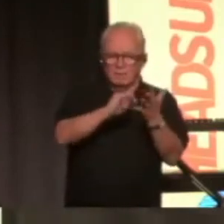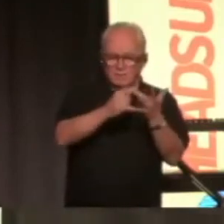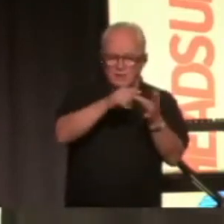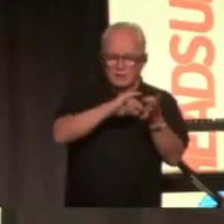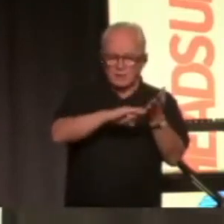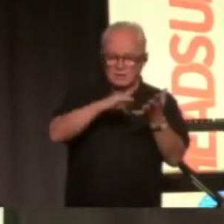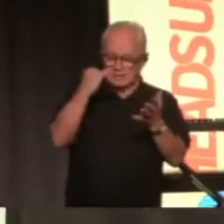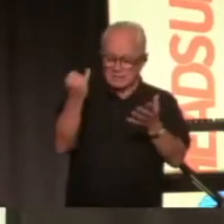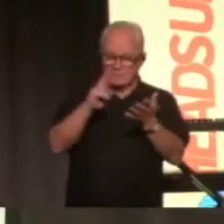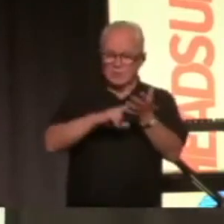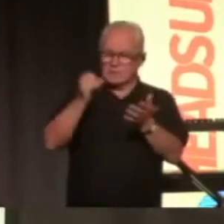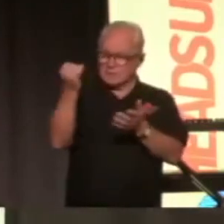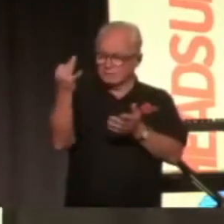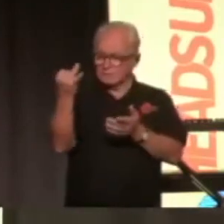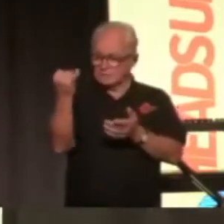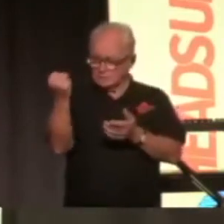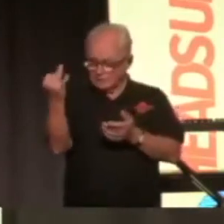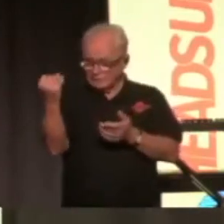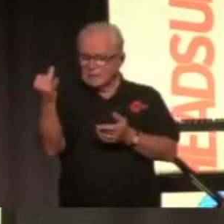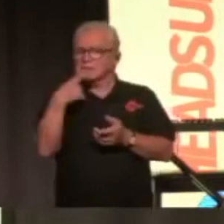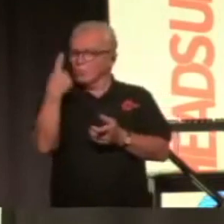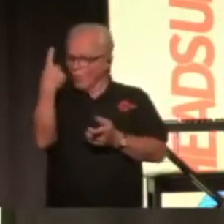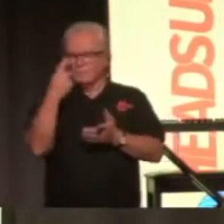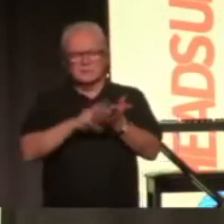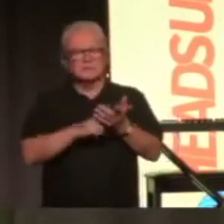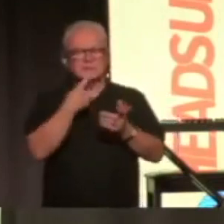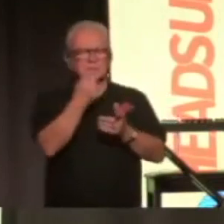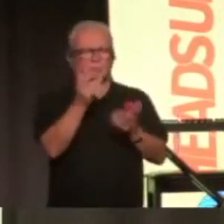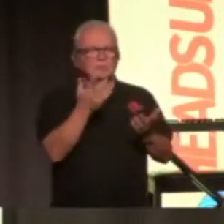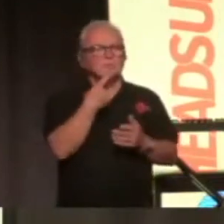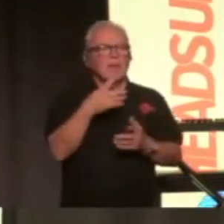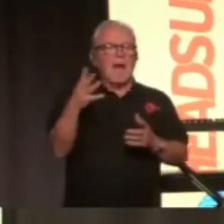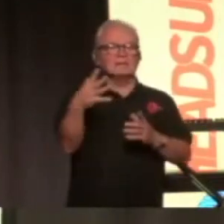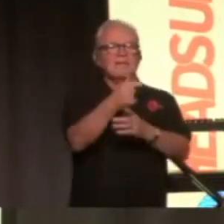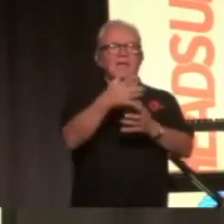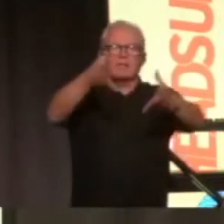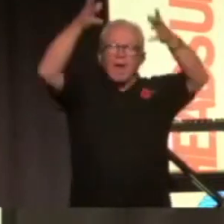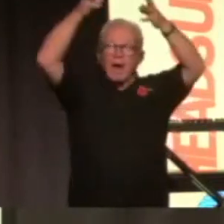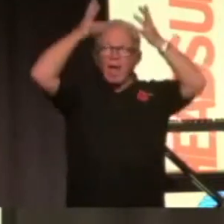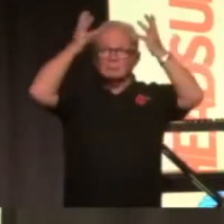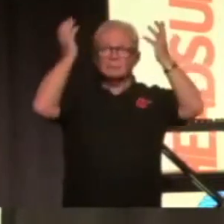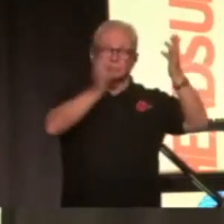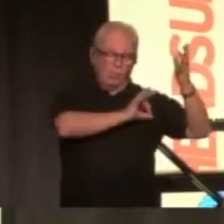Okay, just one verse, and it says there in Ephesians 6:17, and